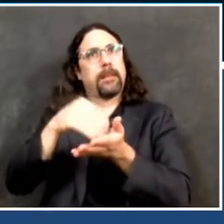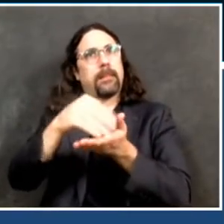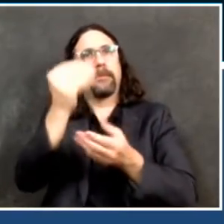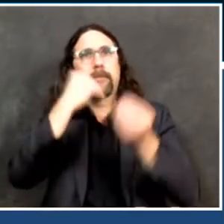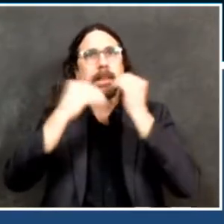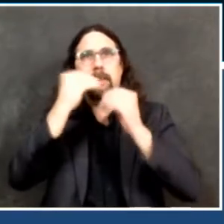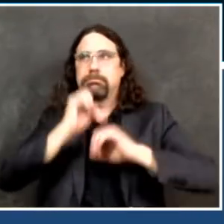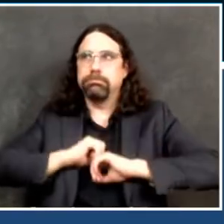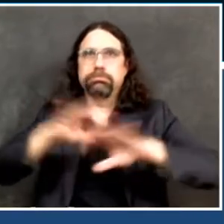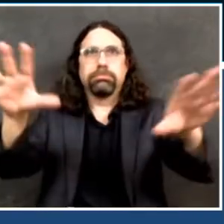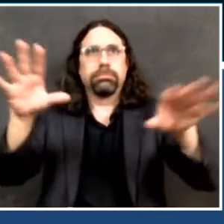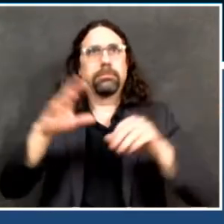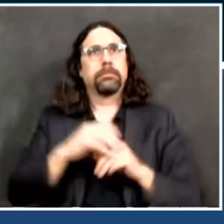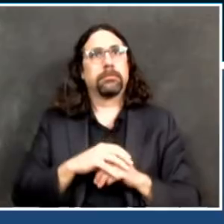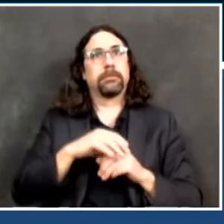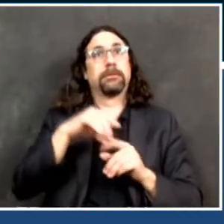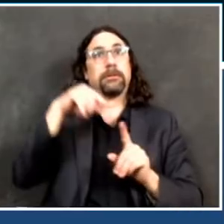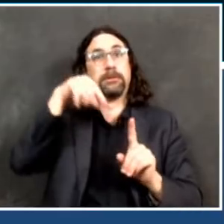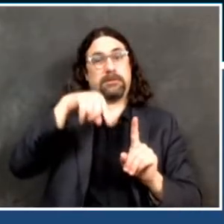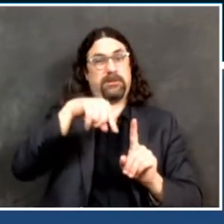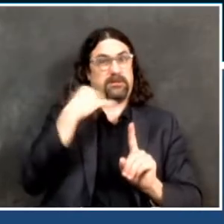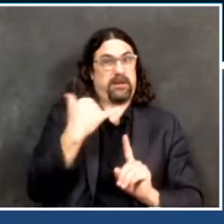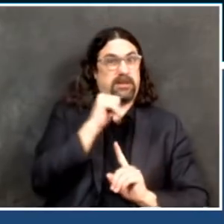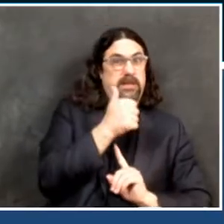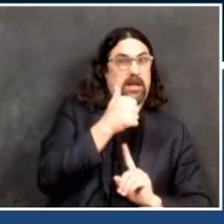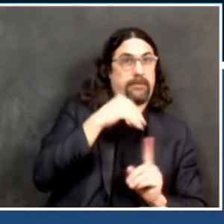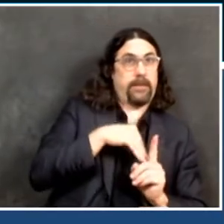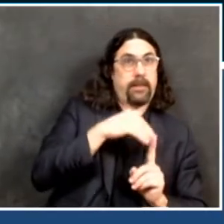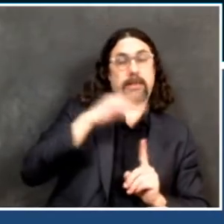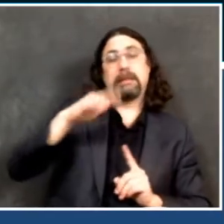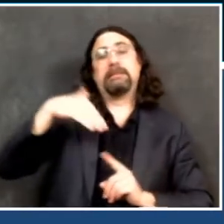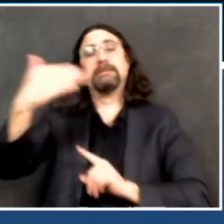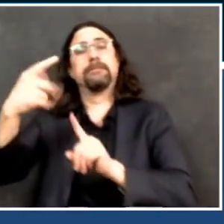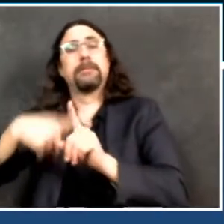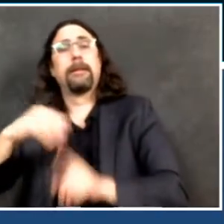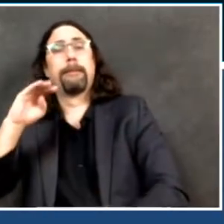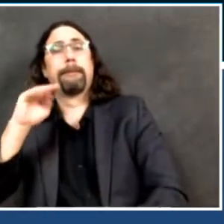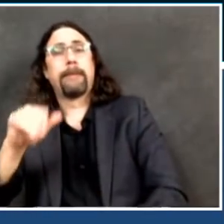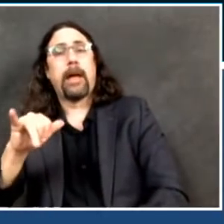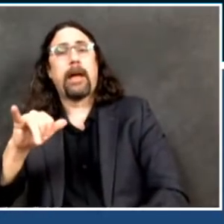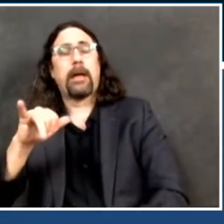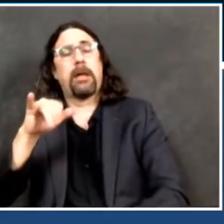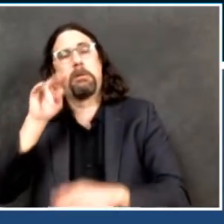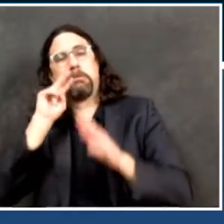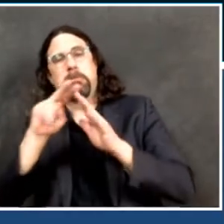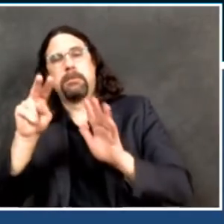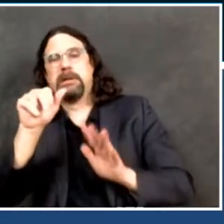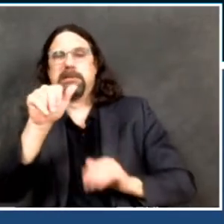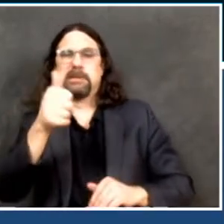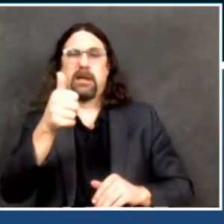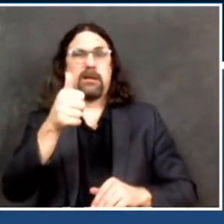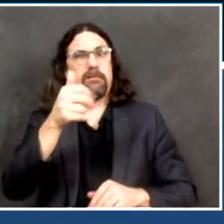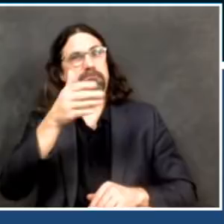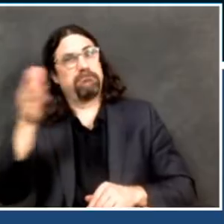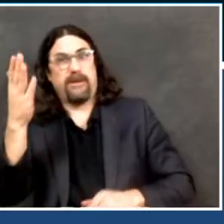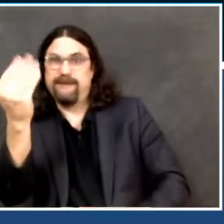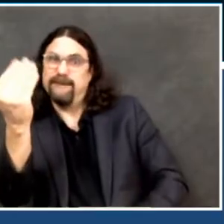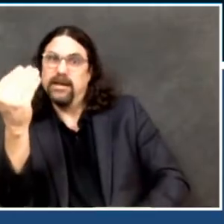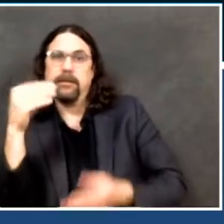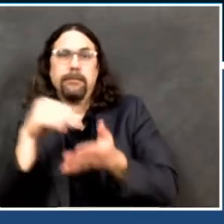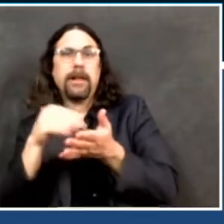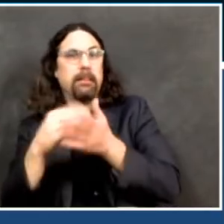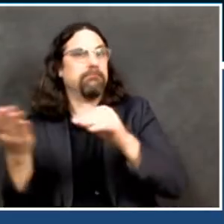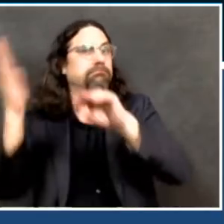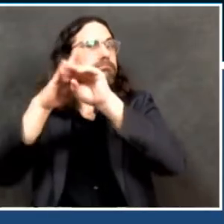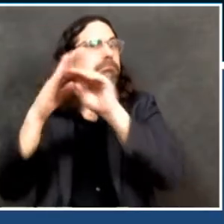million meals in May at the rate we're going. We have to make sure there's enough food to ensure we can make those deliveries,